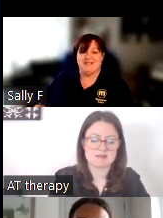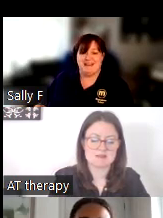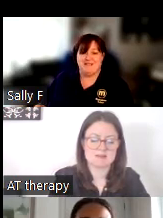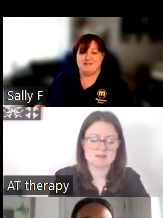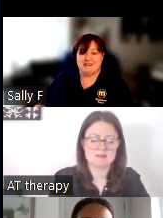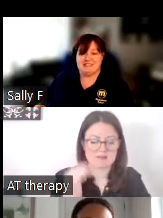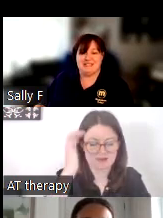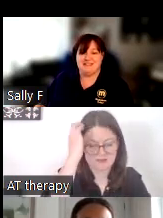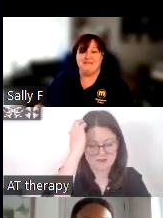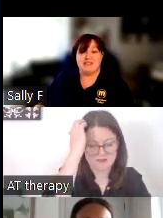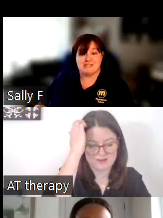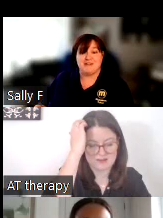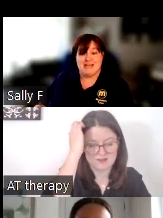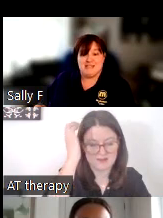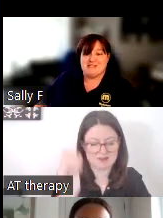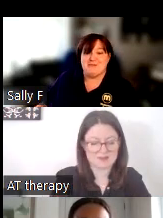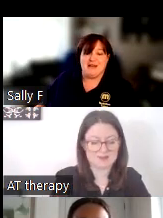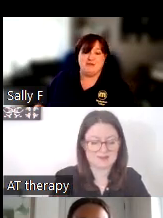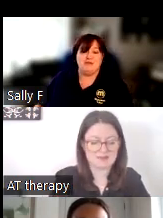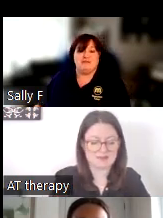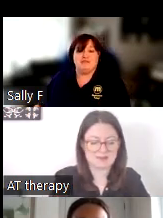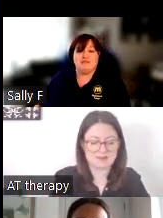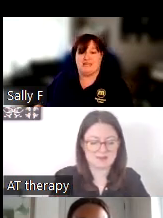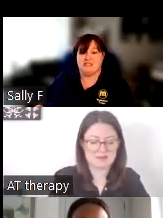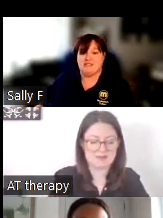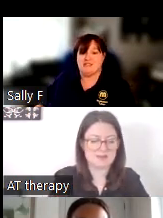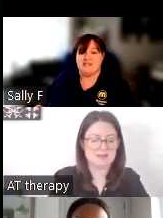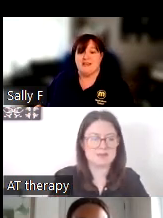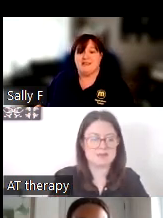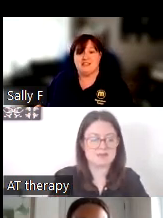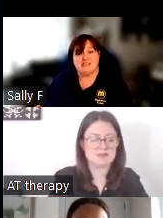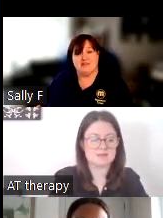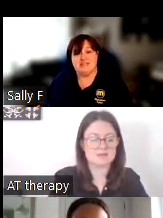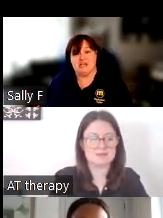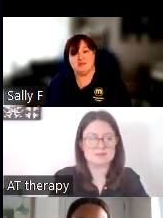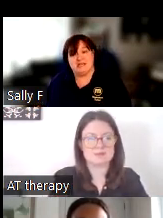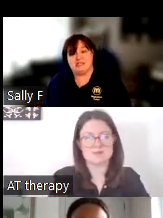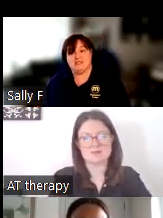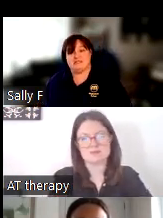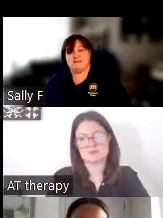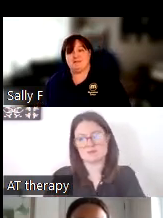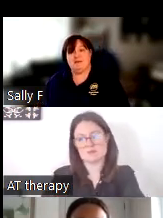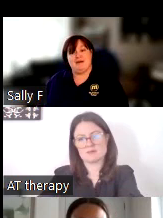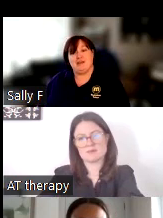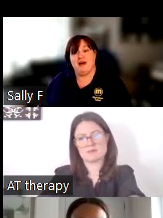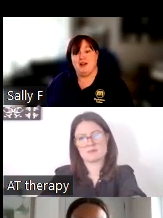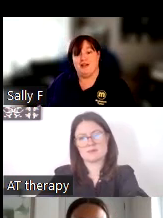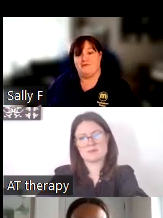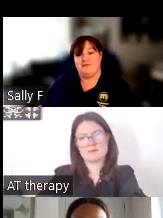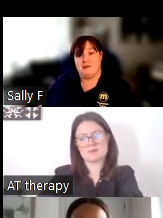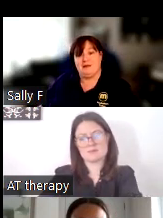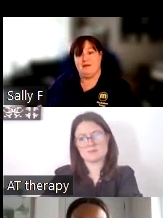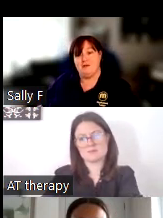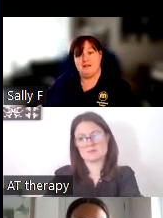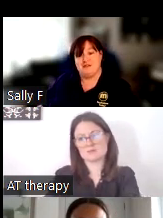but there are justifications behind all the different translations. They're just different interpretations. However, you are learning